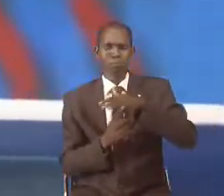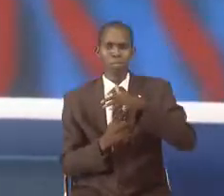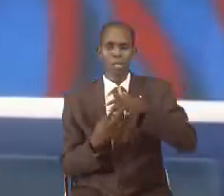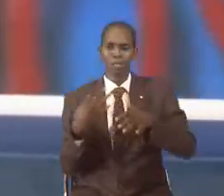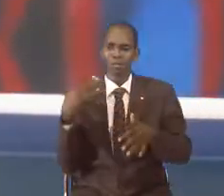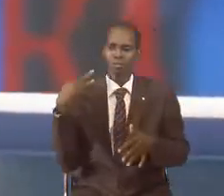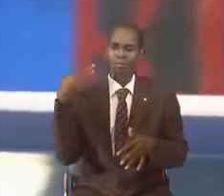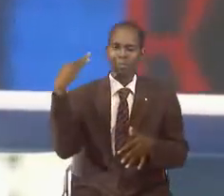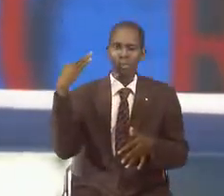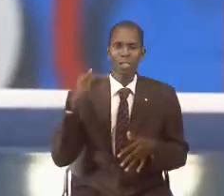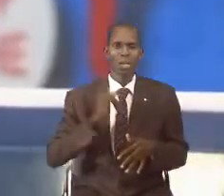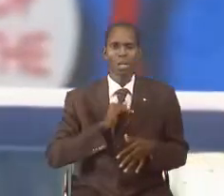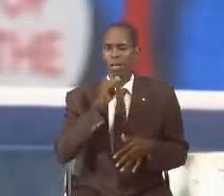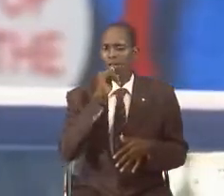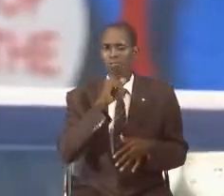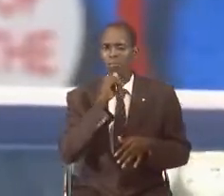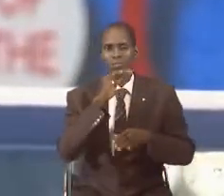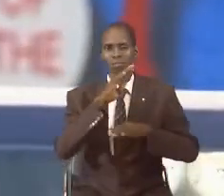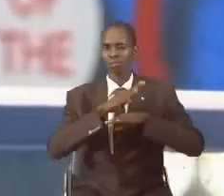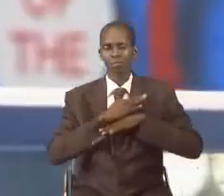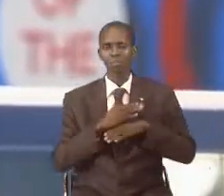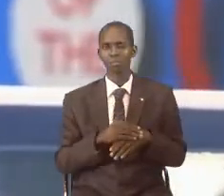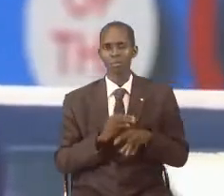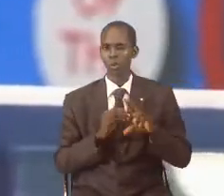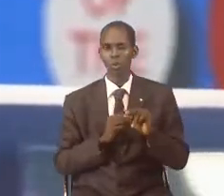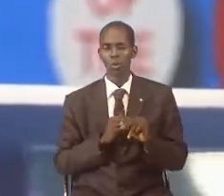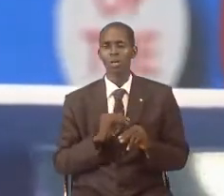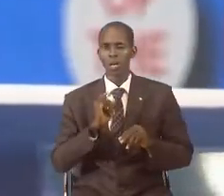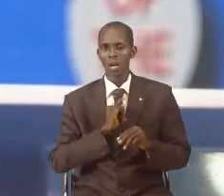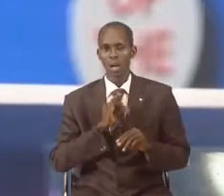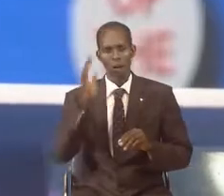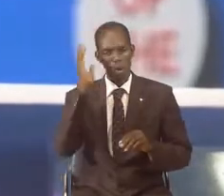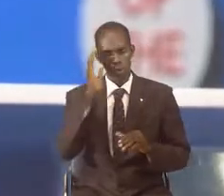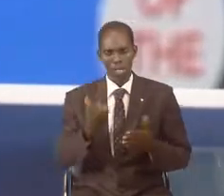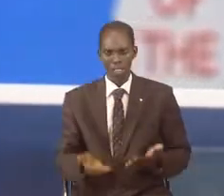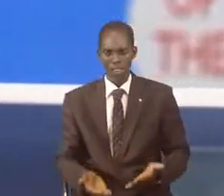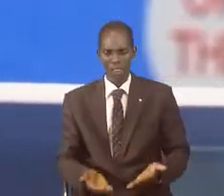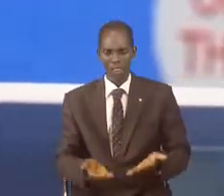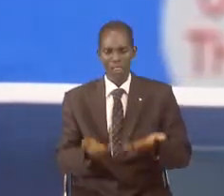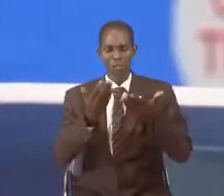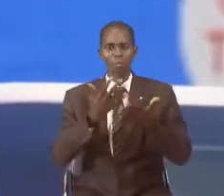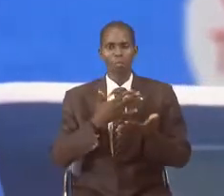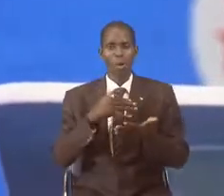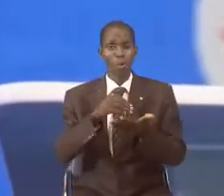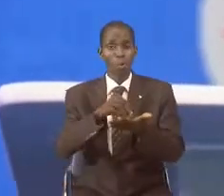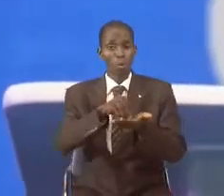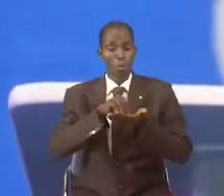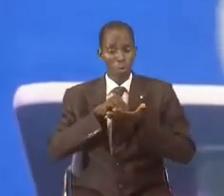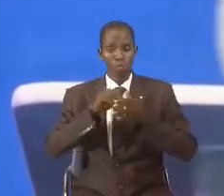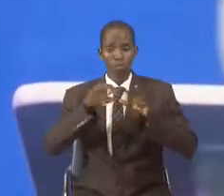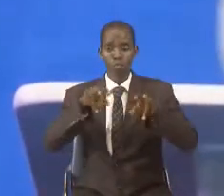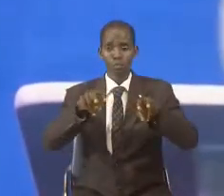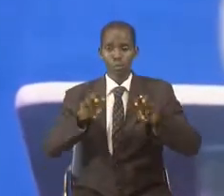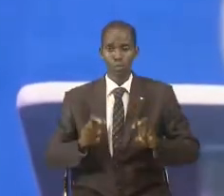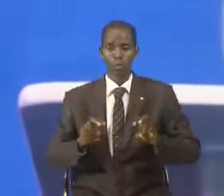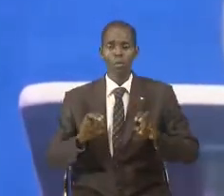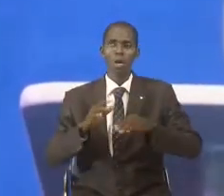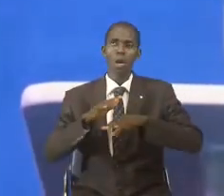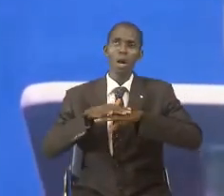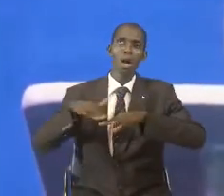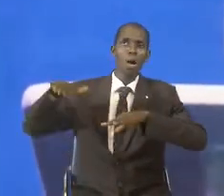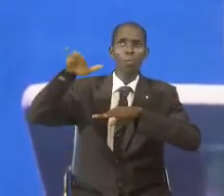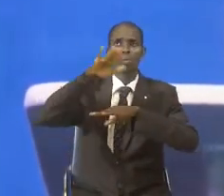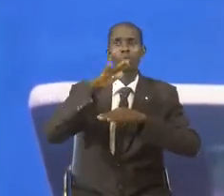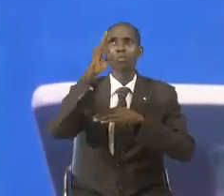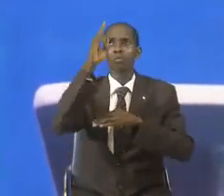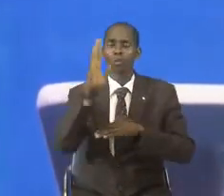this position I have, I'm not satisfied. I'm going to lift up my own throne above